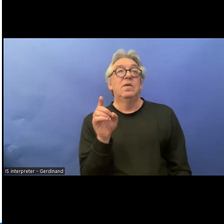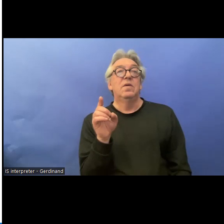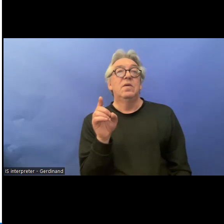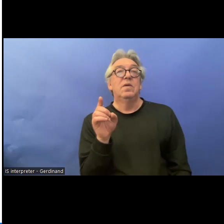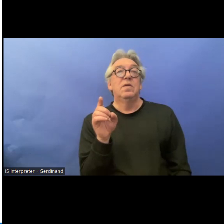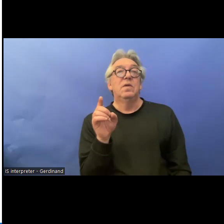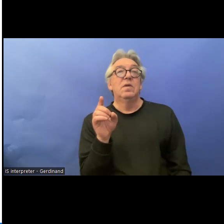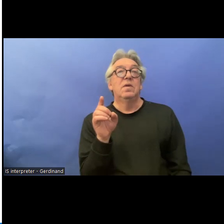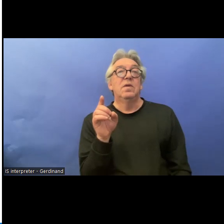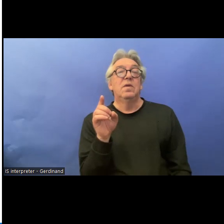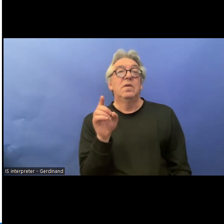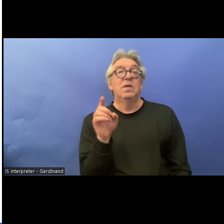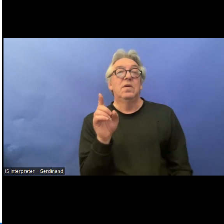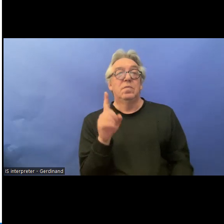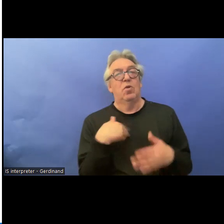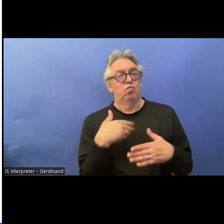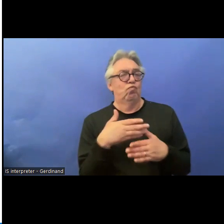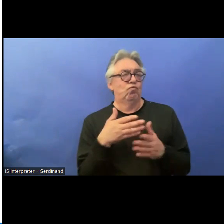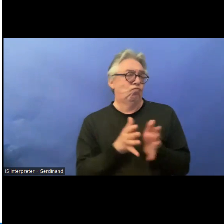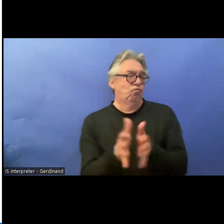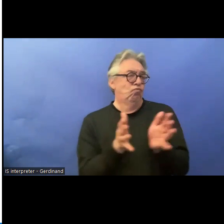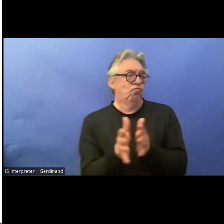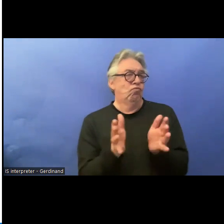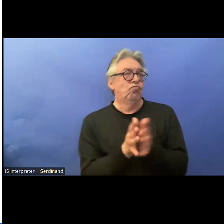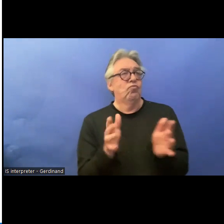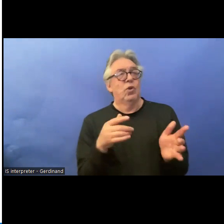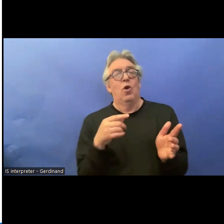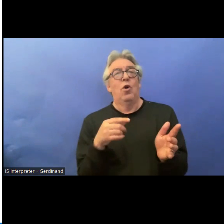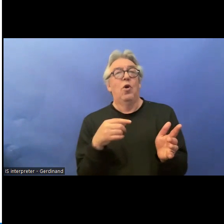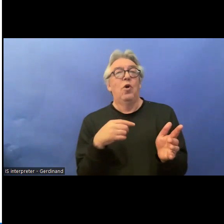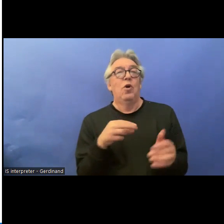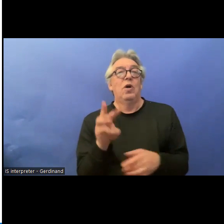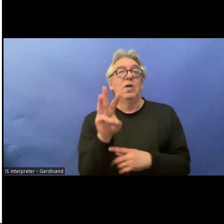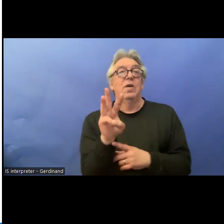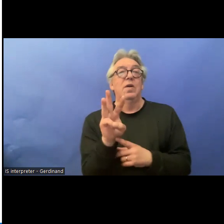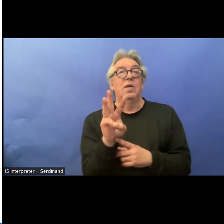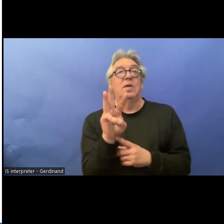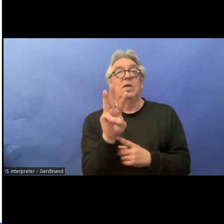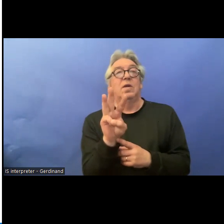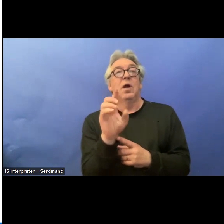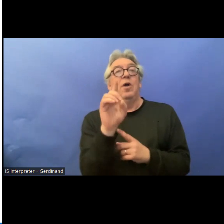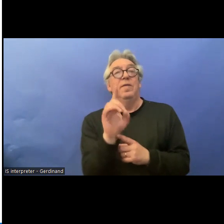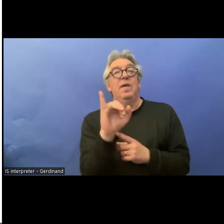me share with you about a brief about DIWG.